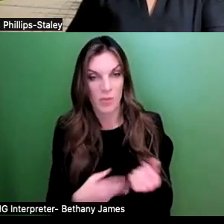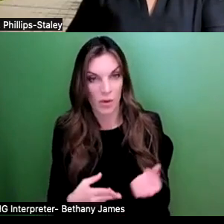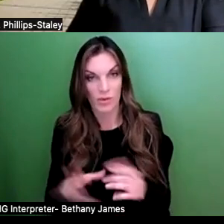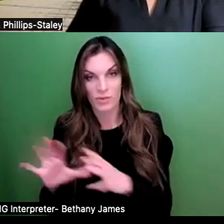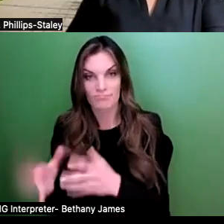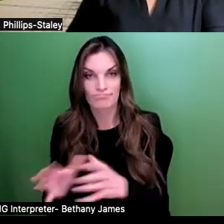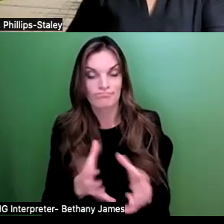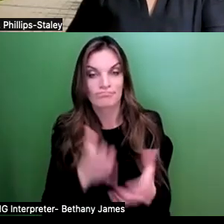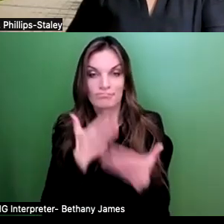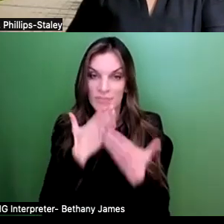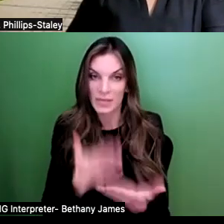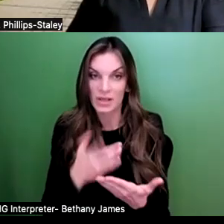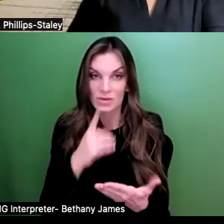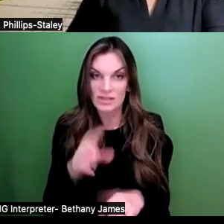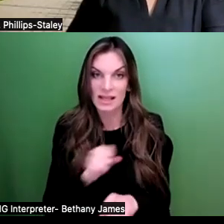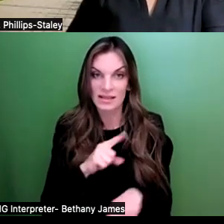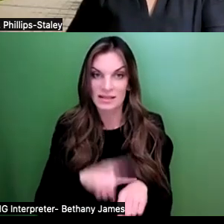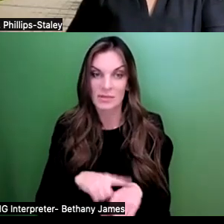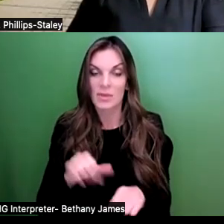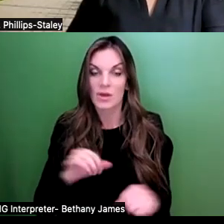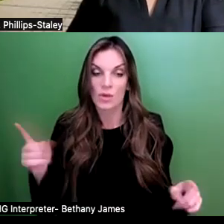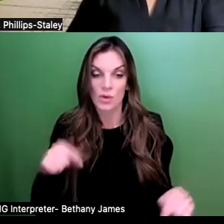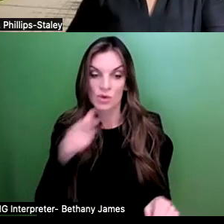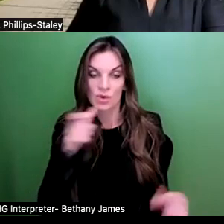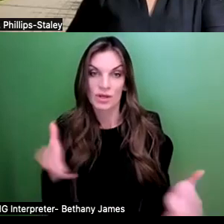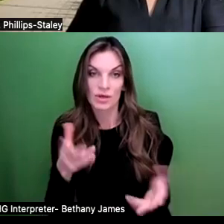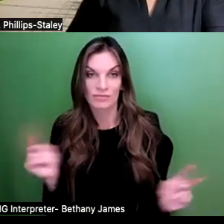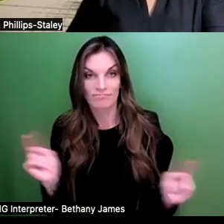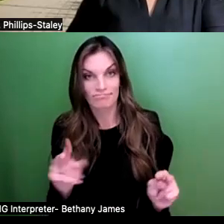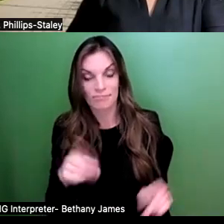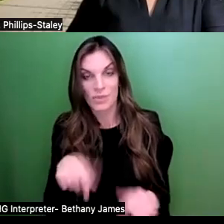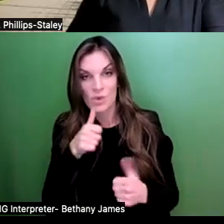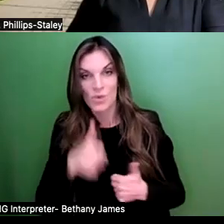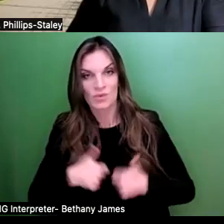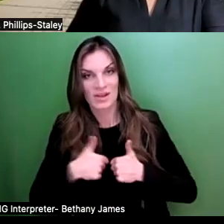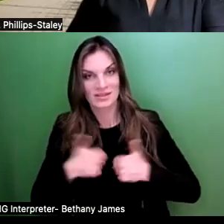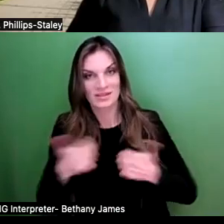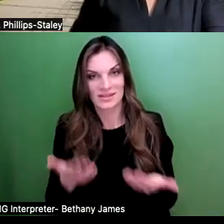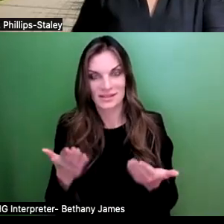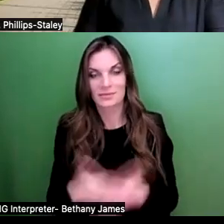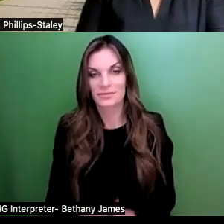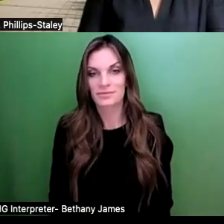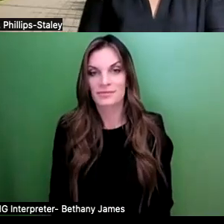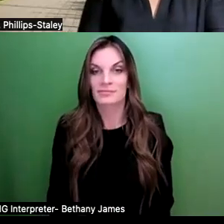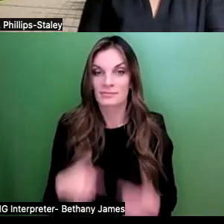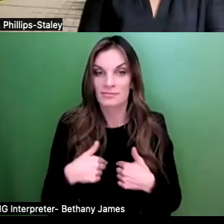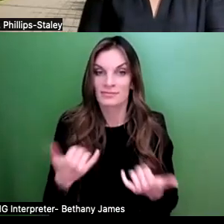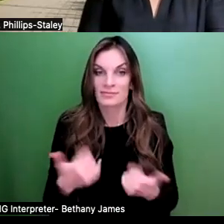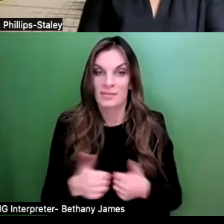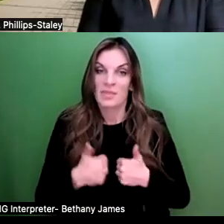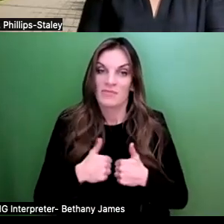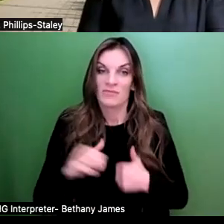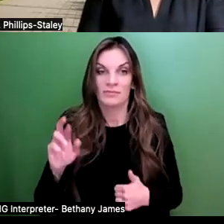really appreciate you guys taking the time, and of course, the viewers and the residents of Tarrytown. We live in a Republican